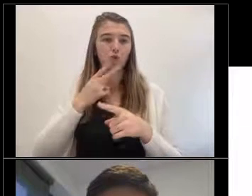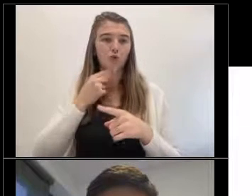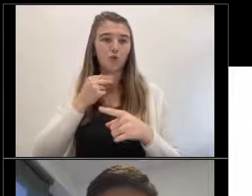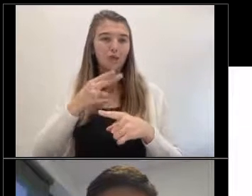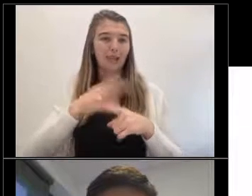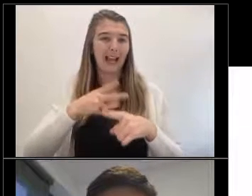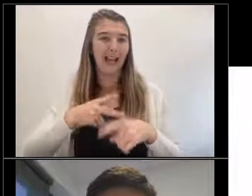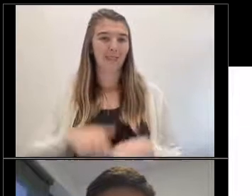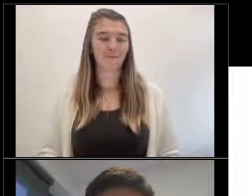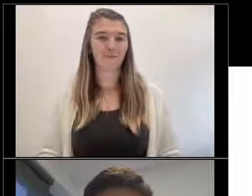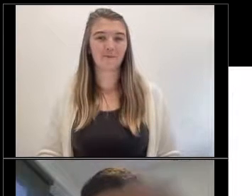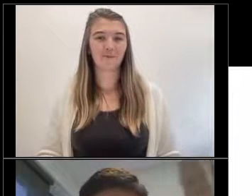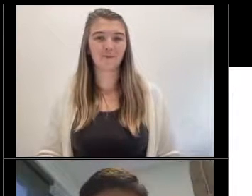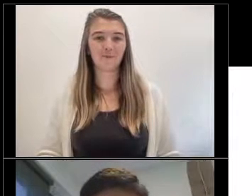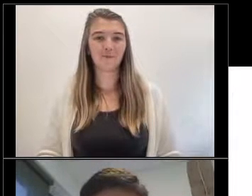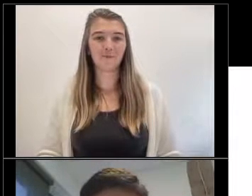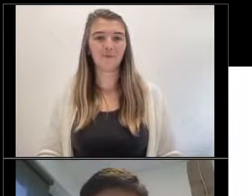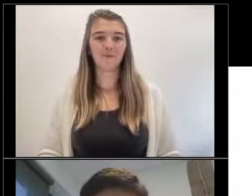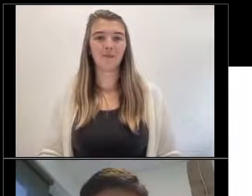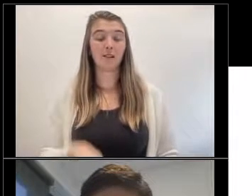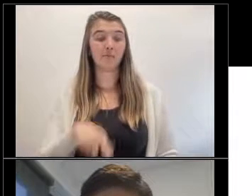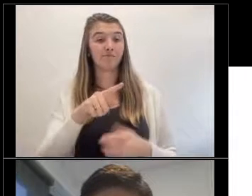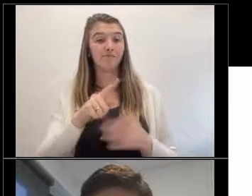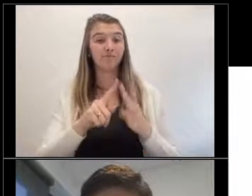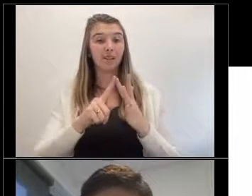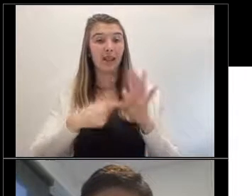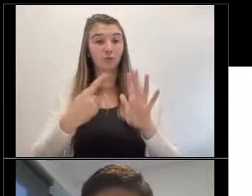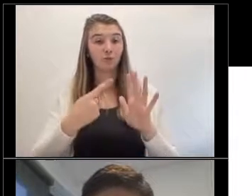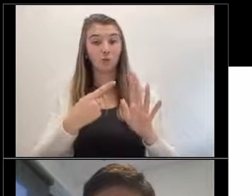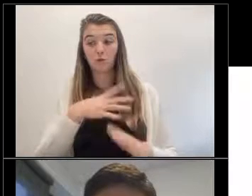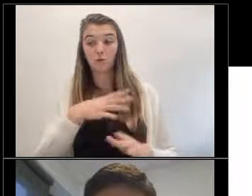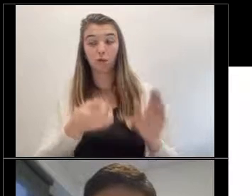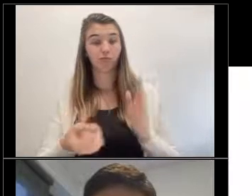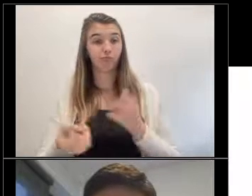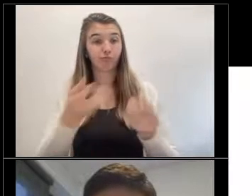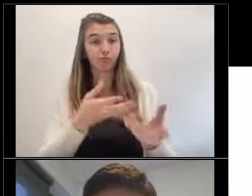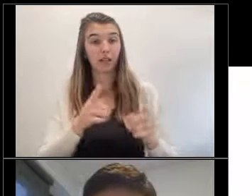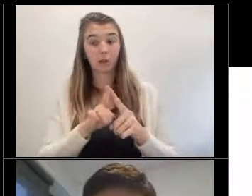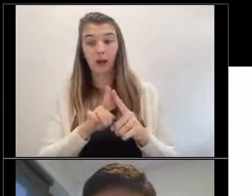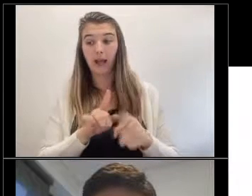Anyone else want to add anything on that message? Jesus?